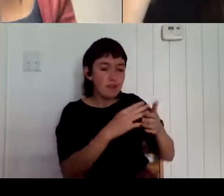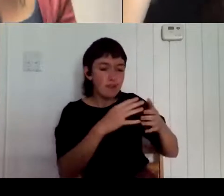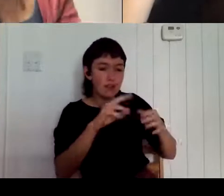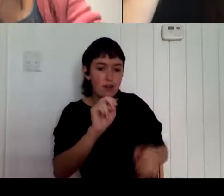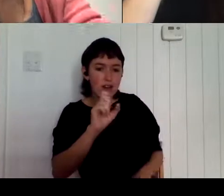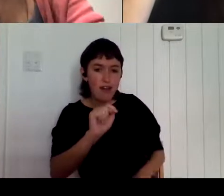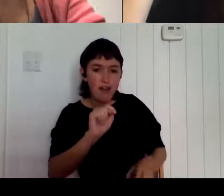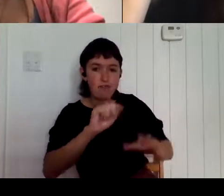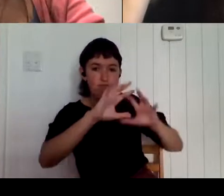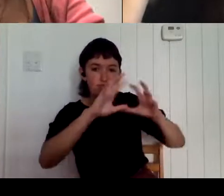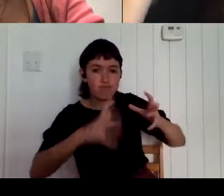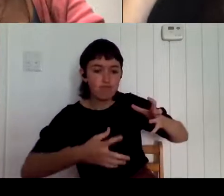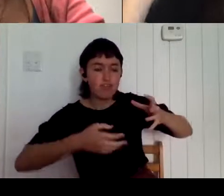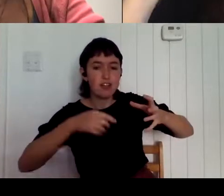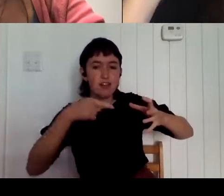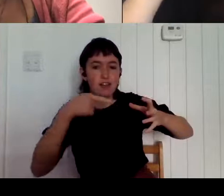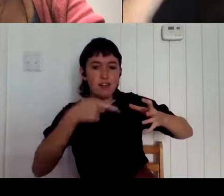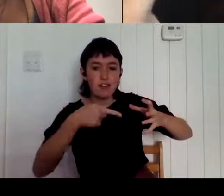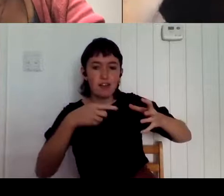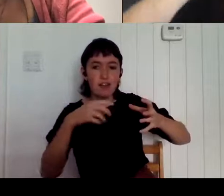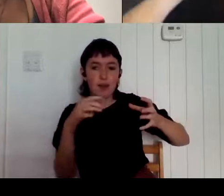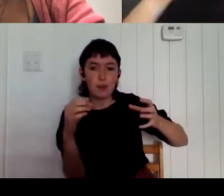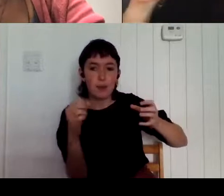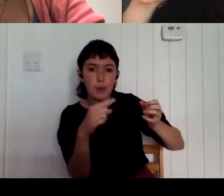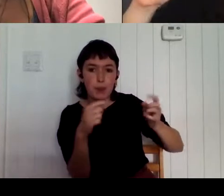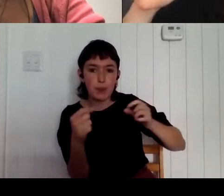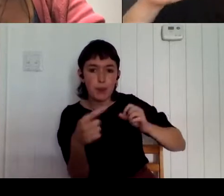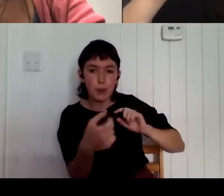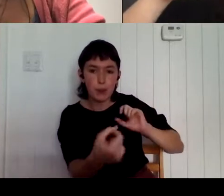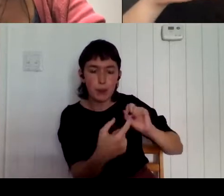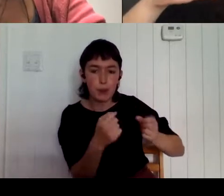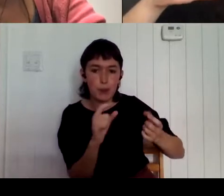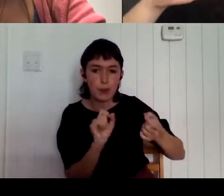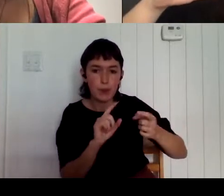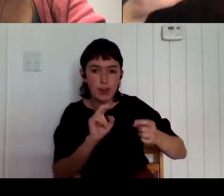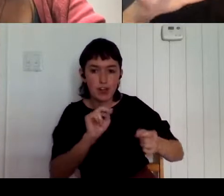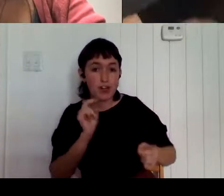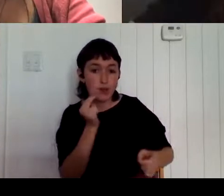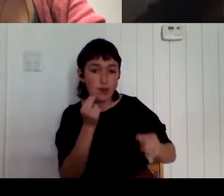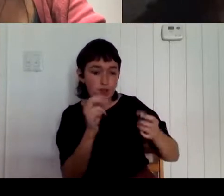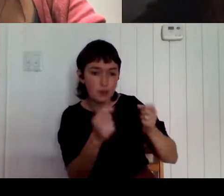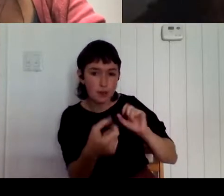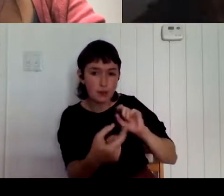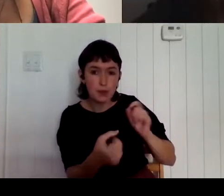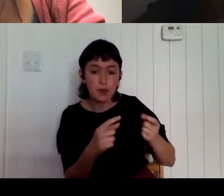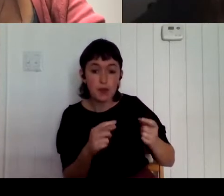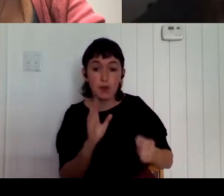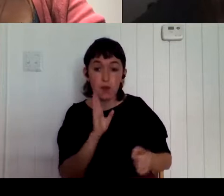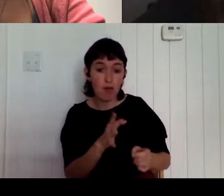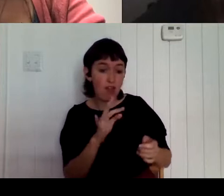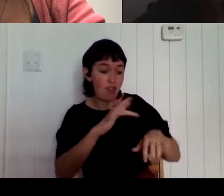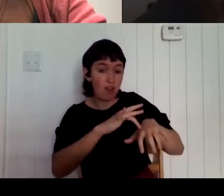are not without a brain, uh, that are firing will like light up like little Christmas tree lights as they're. Yeah, no, it's beautiful. Um,